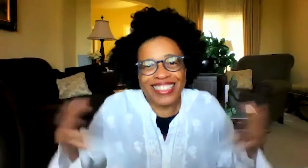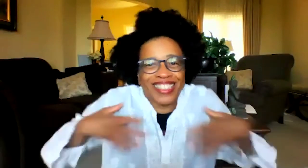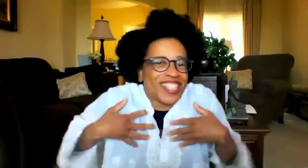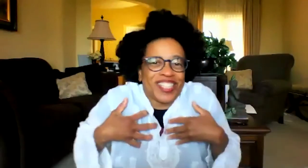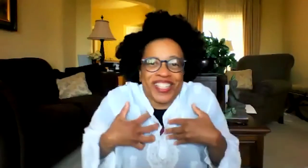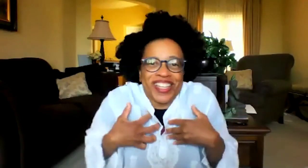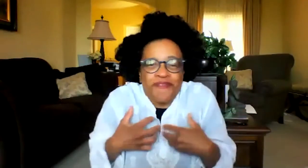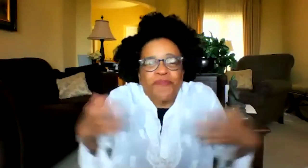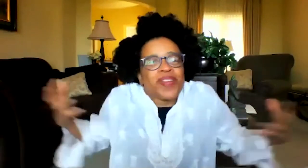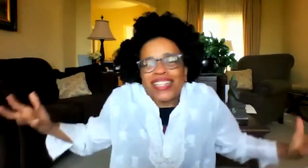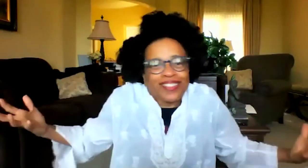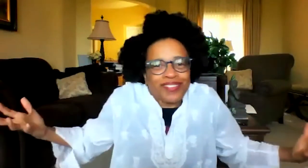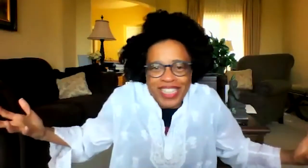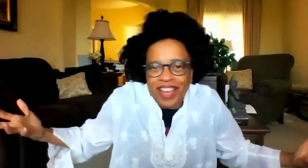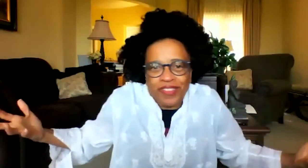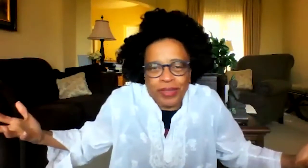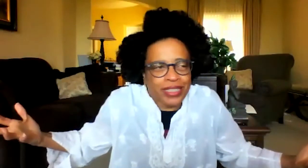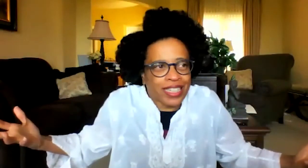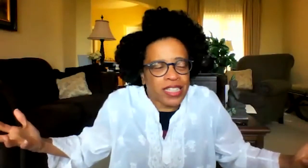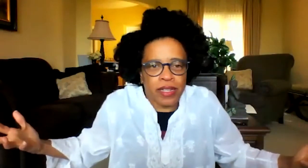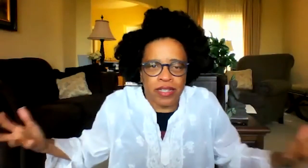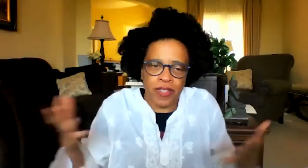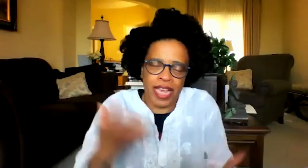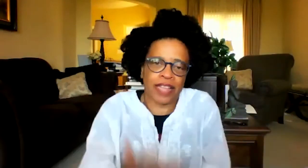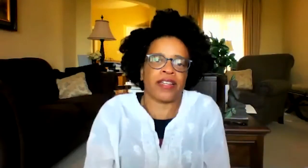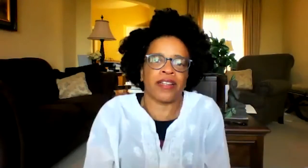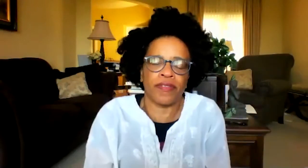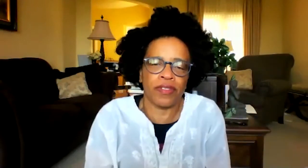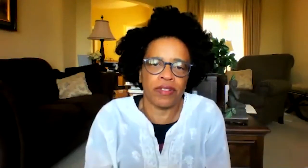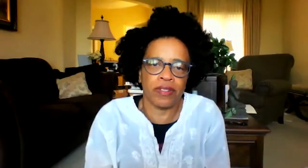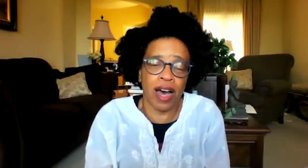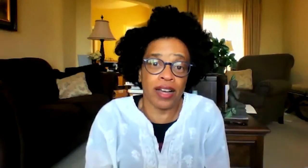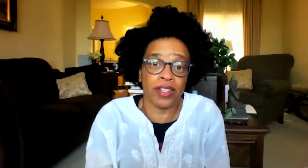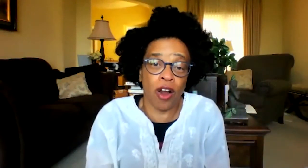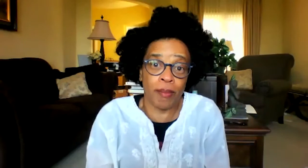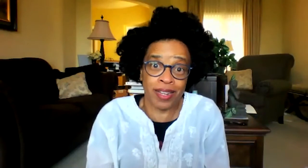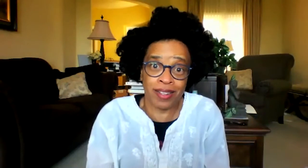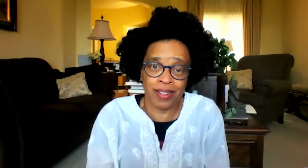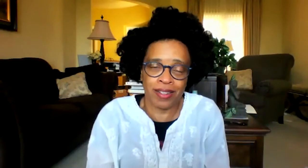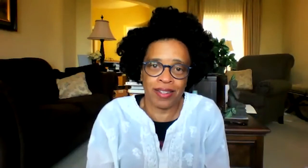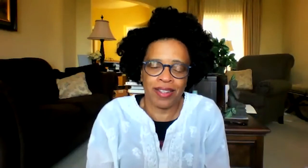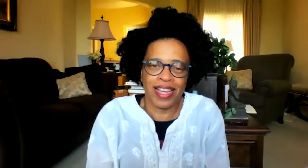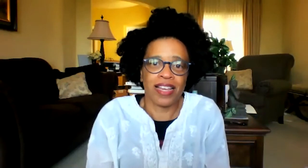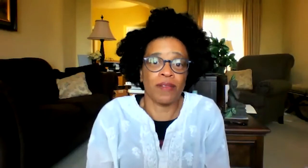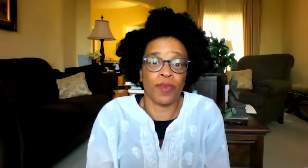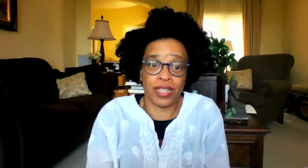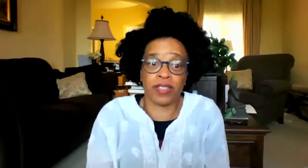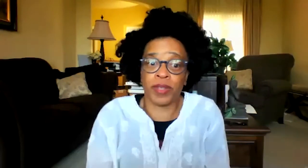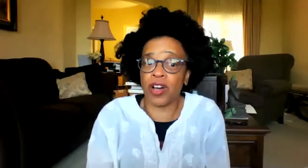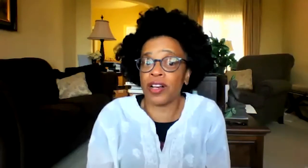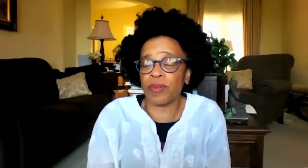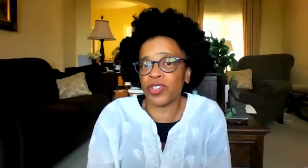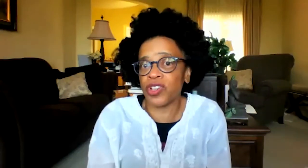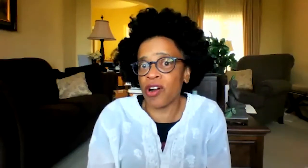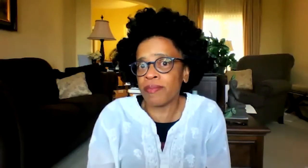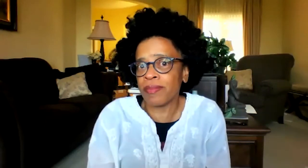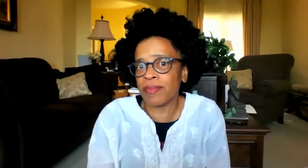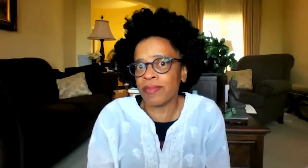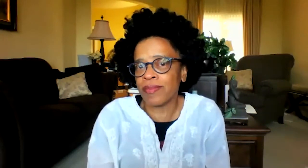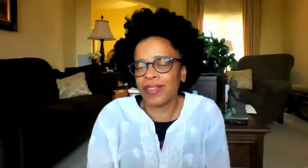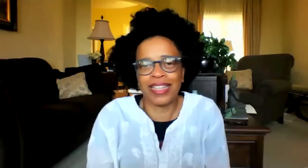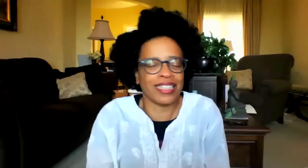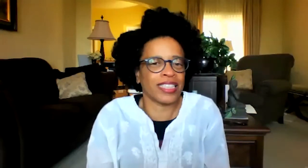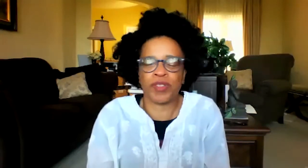think. It for me, it inevitably does, because of the ethic of non-harming. And racism has caused so much